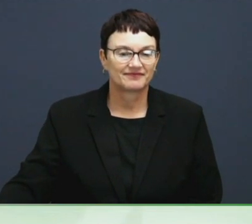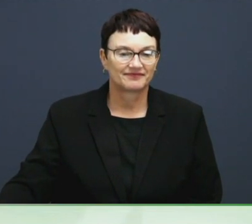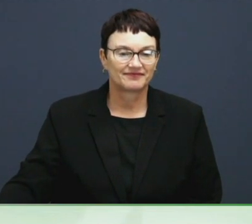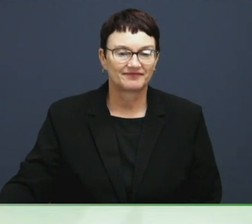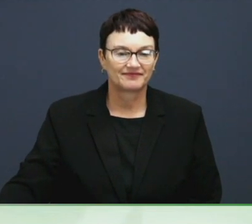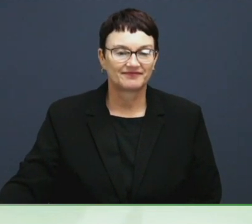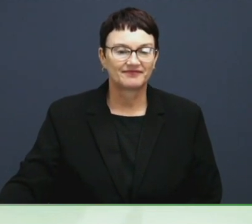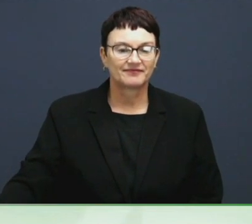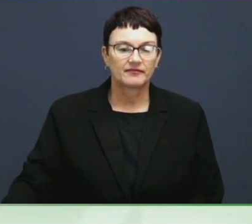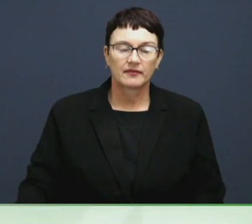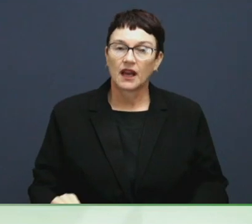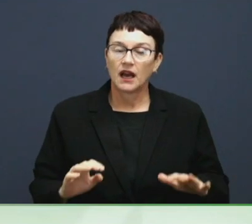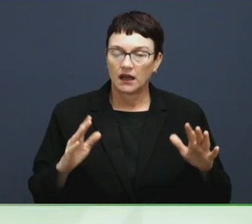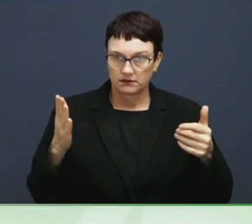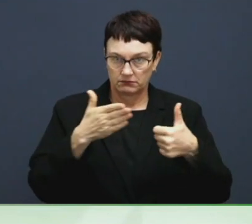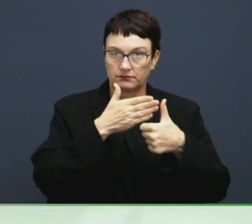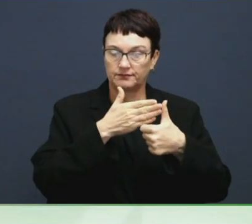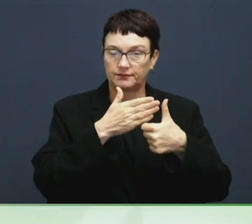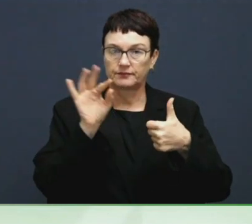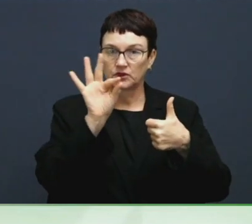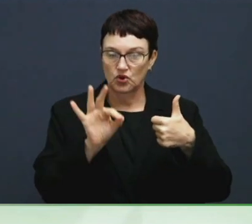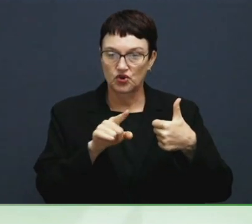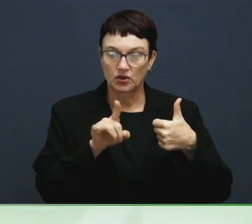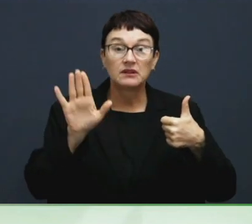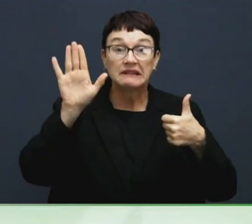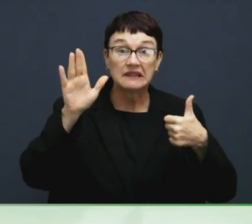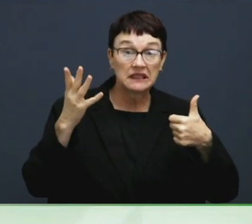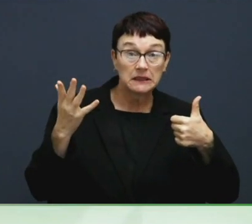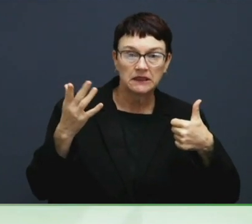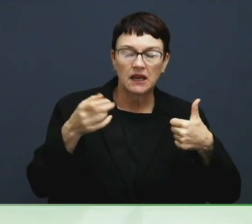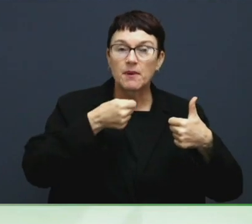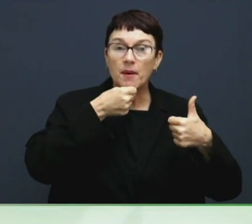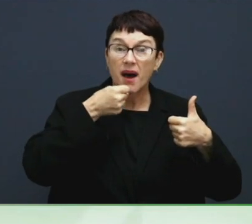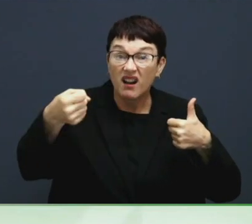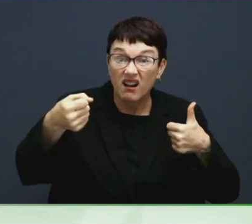We have a question over there. I don't know if we have a mic available to, or.